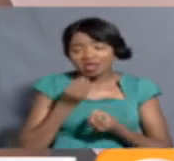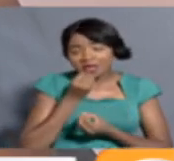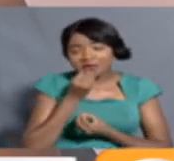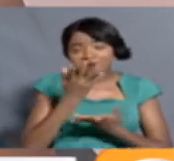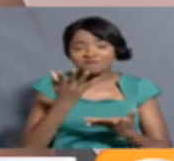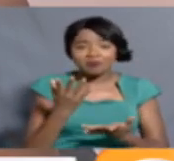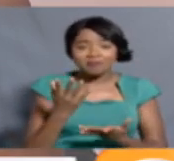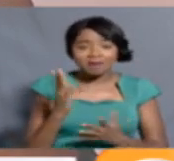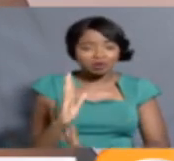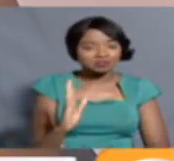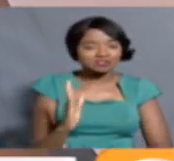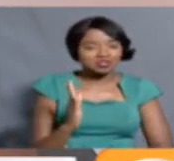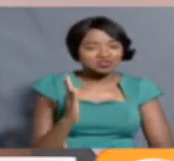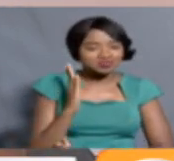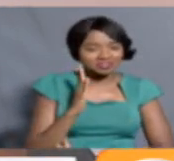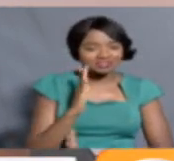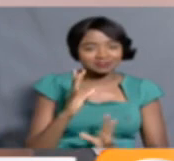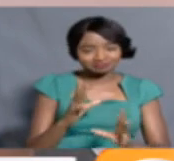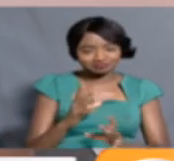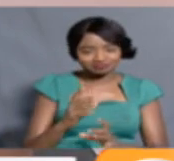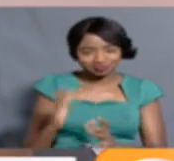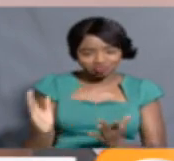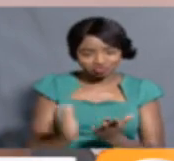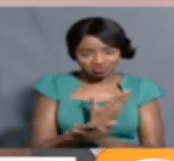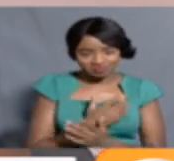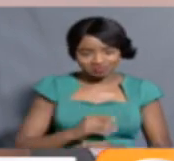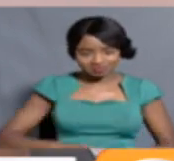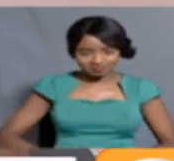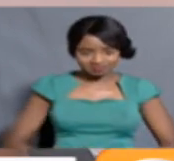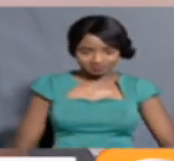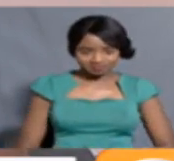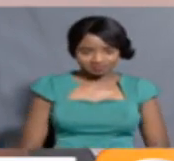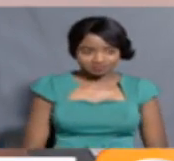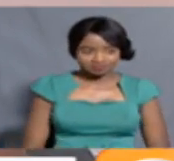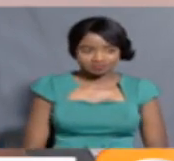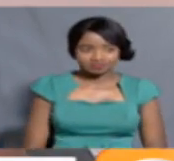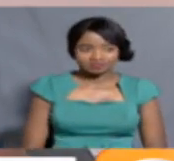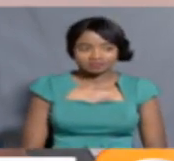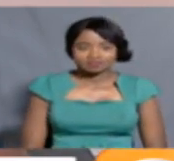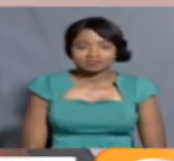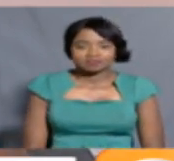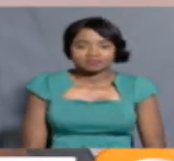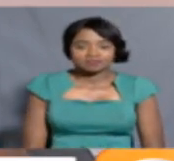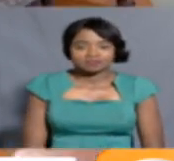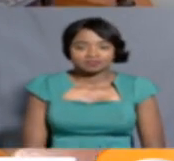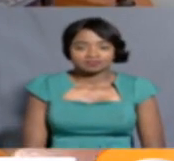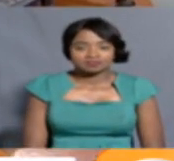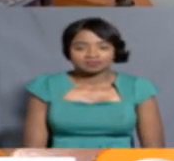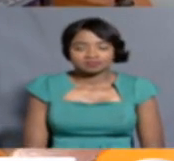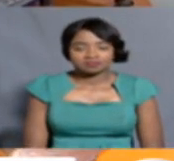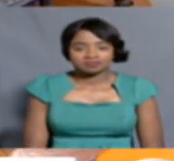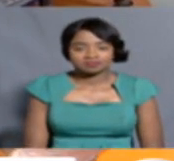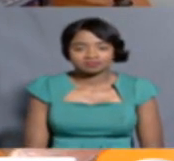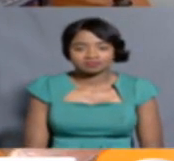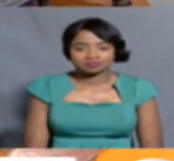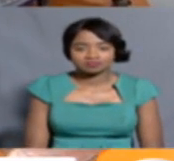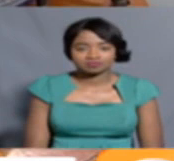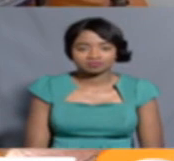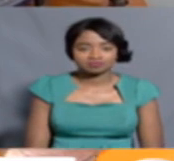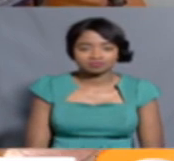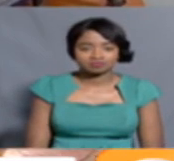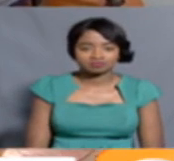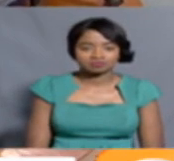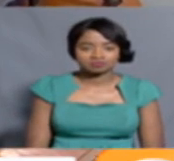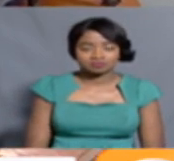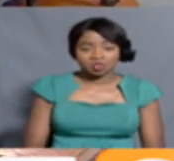been withdrawn. So, Jamila, speaking about the same thing, she says, I'd like us to listen to a soundbite by the